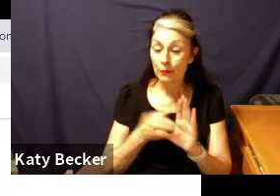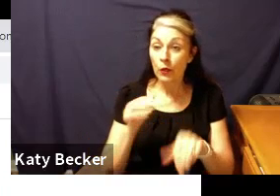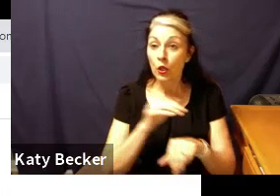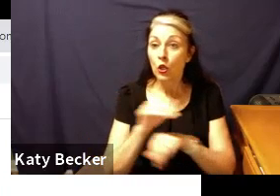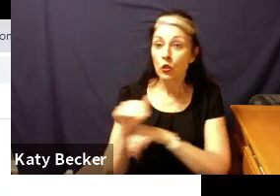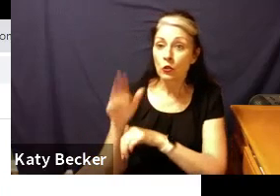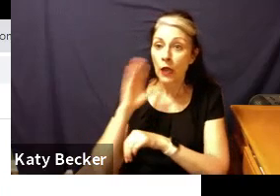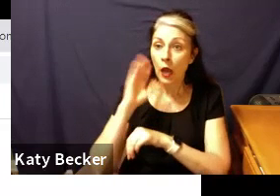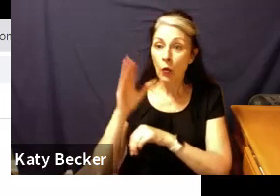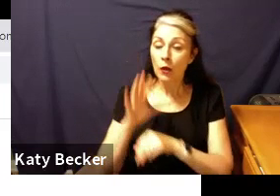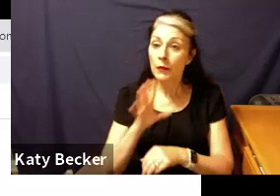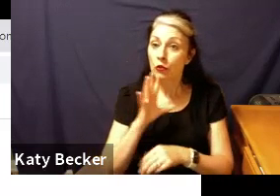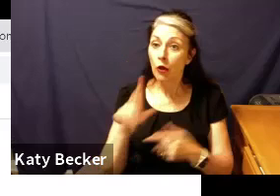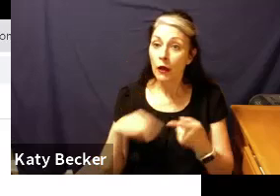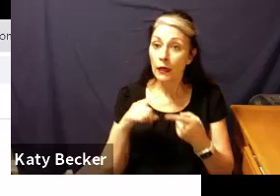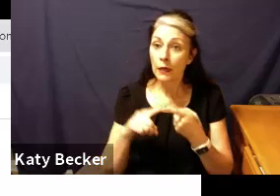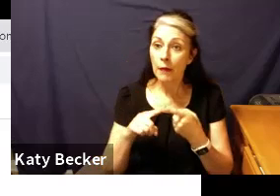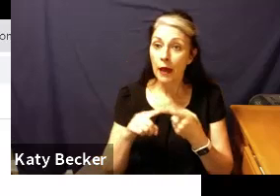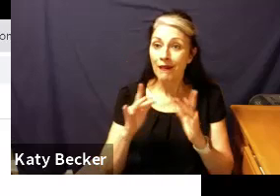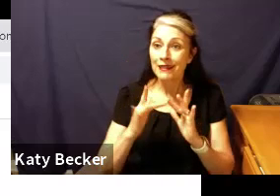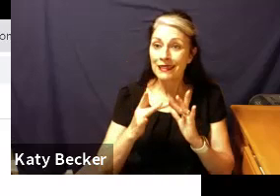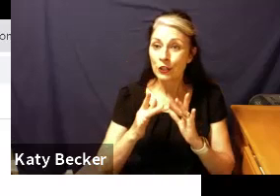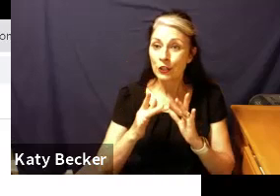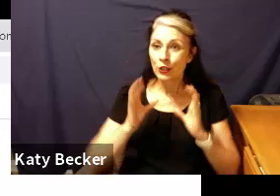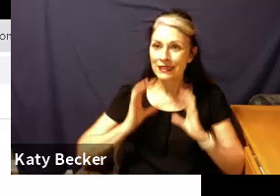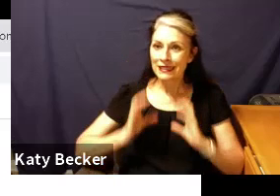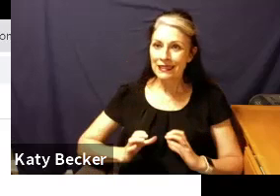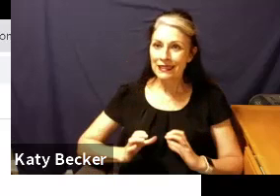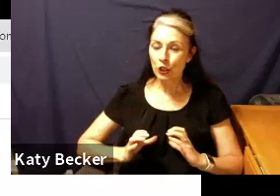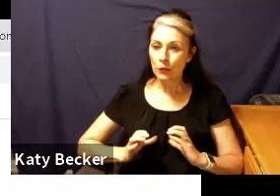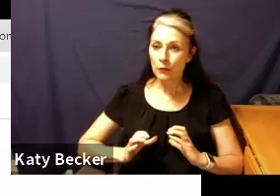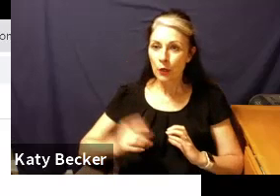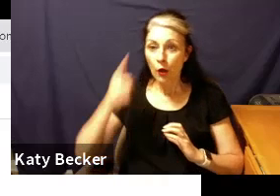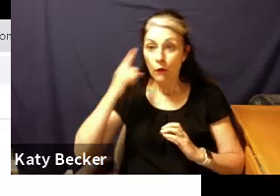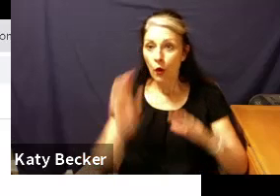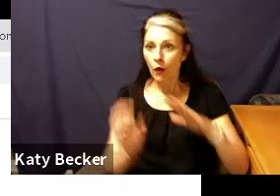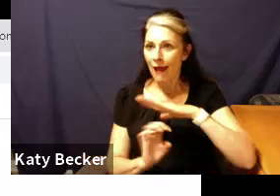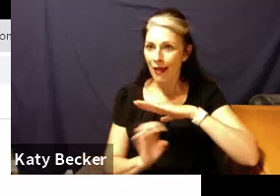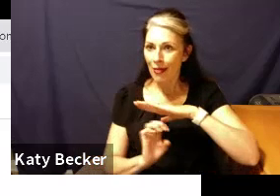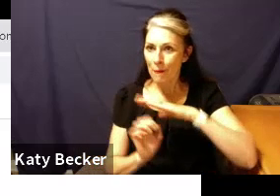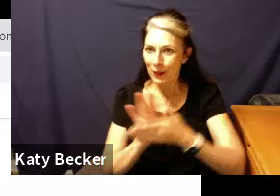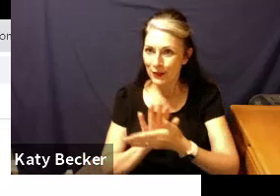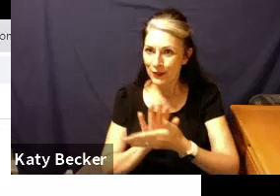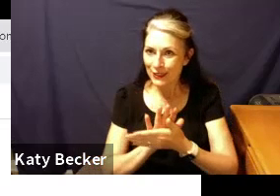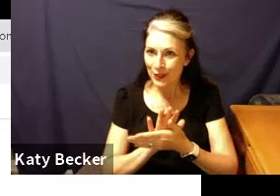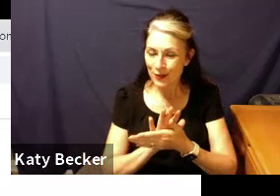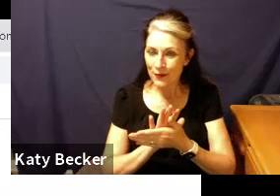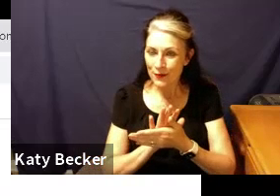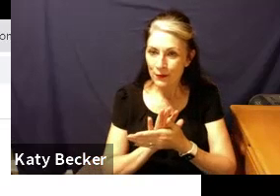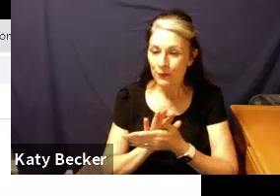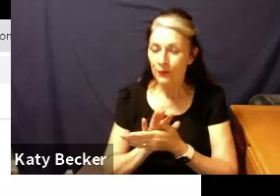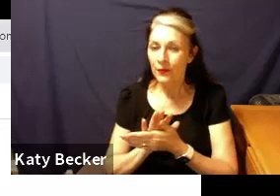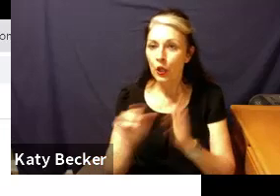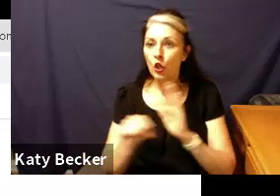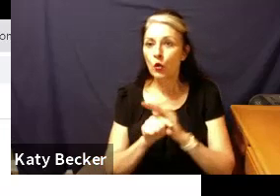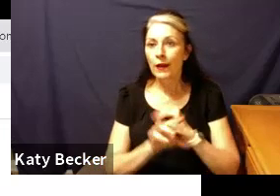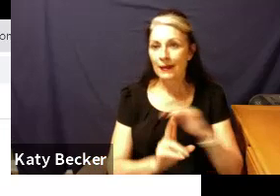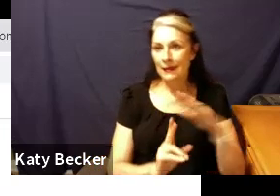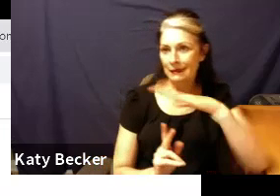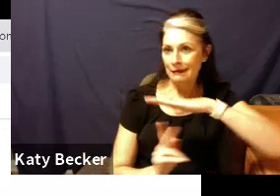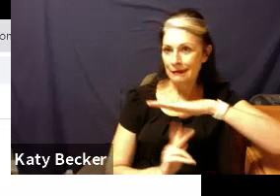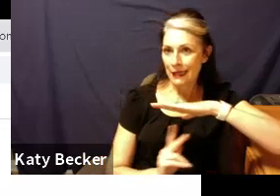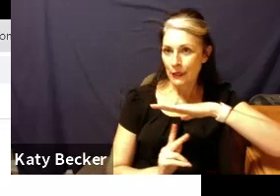we're going to be talking about digital citizenship for elementary school. That is grades kinder